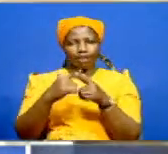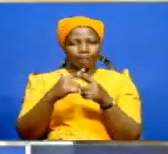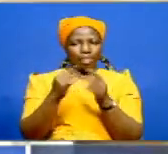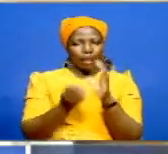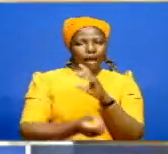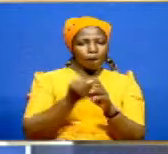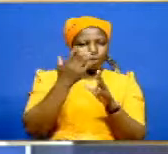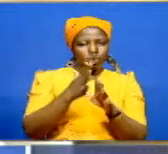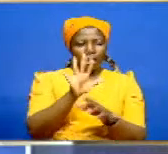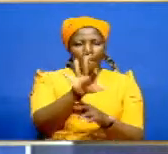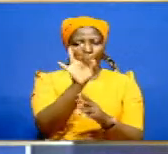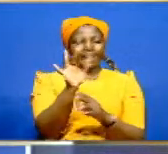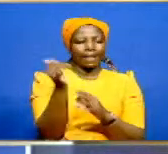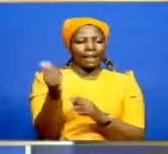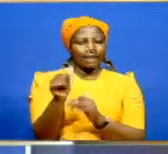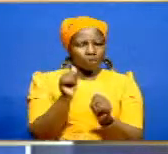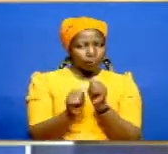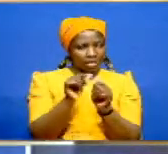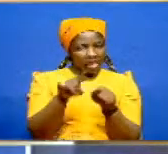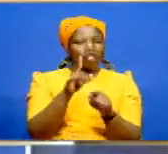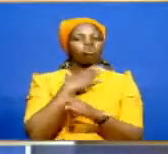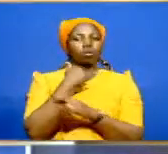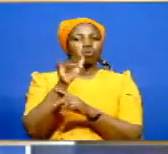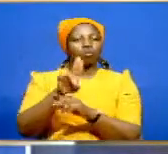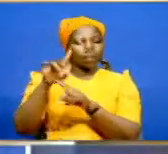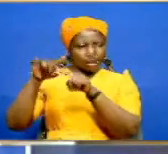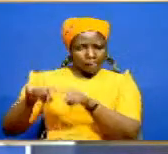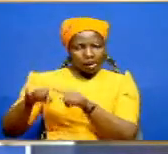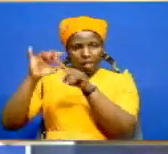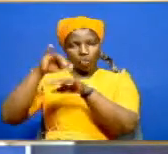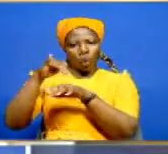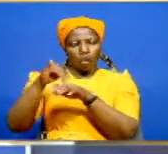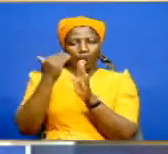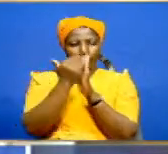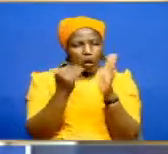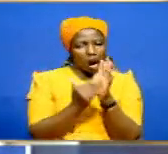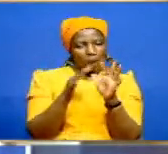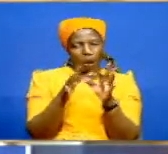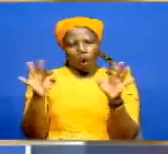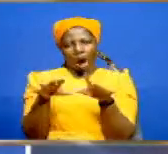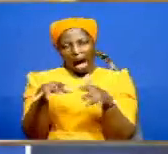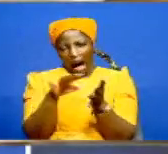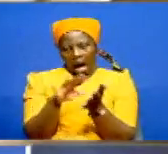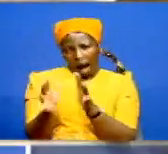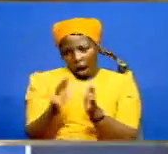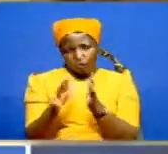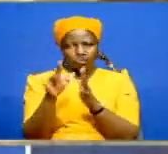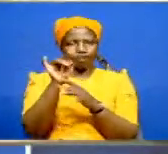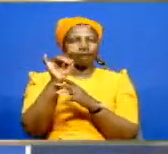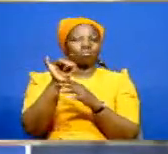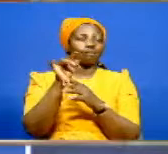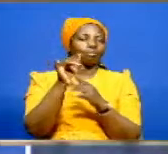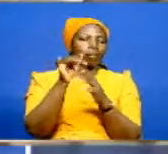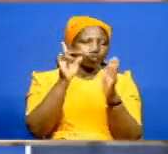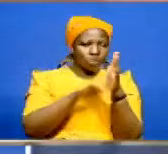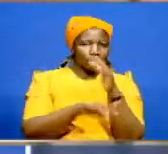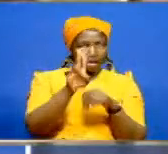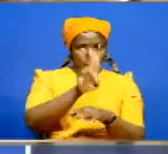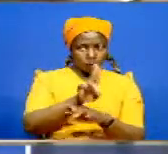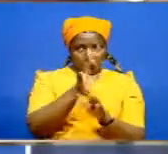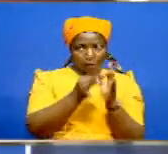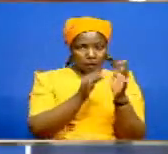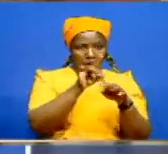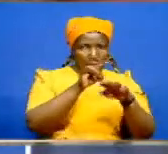program. If it is 1 hour tape, this is the tape that they used to record on. If it is half